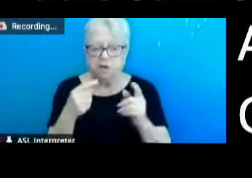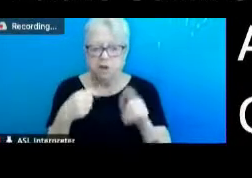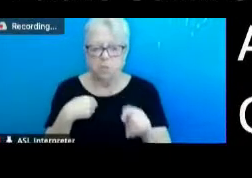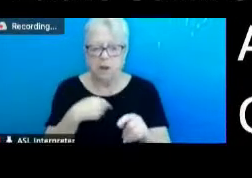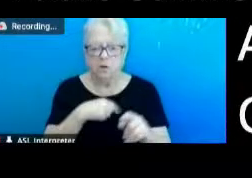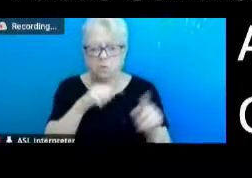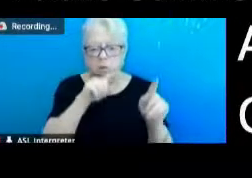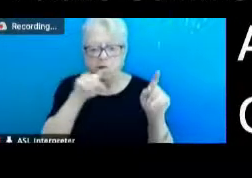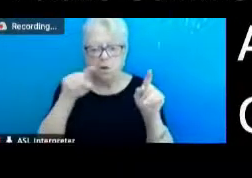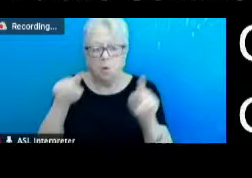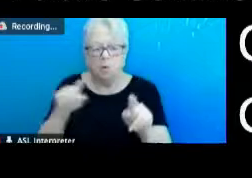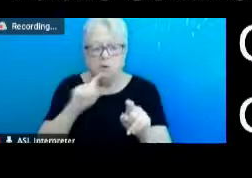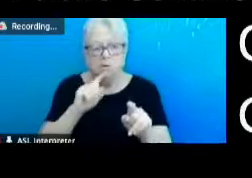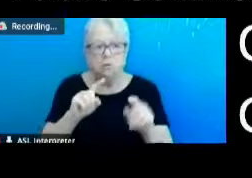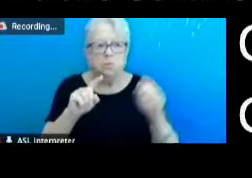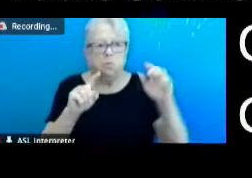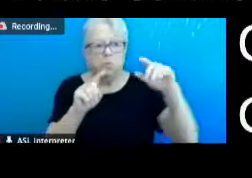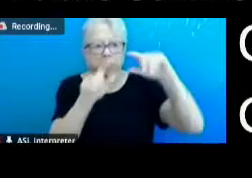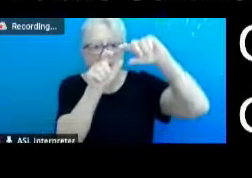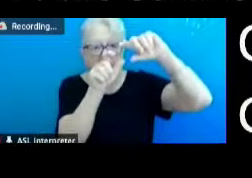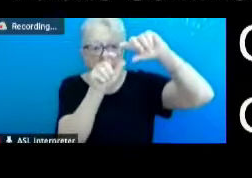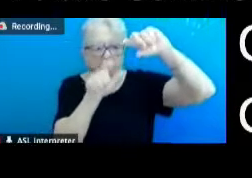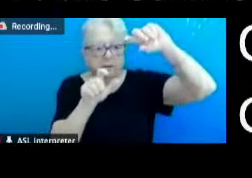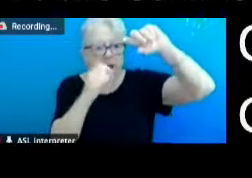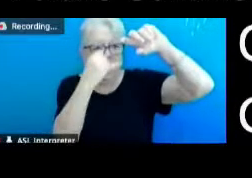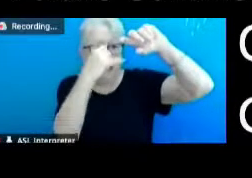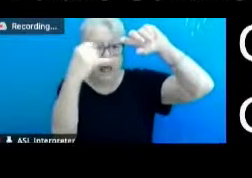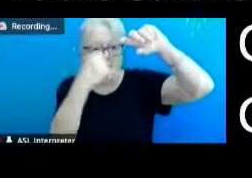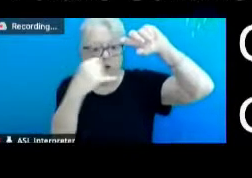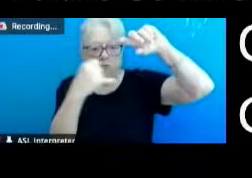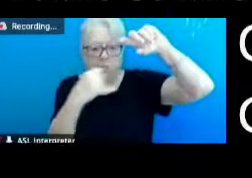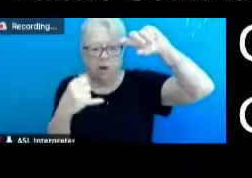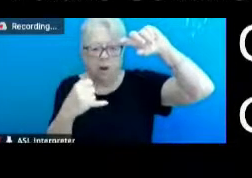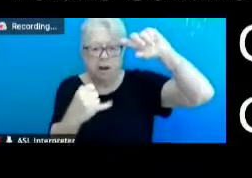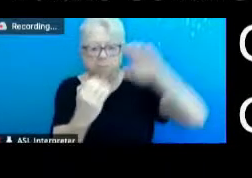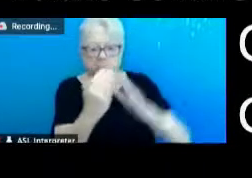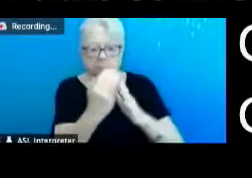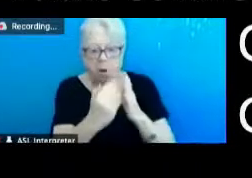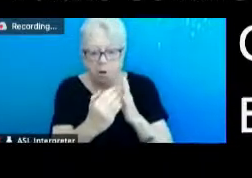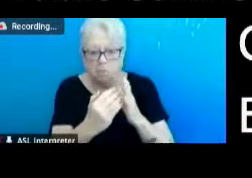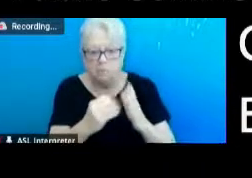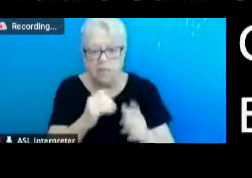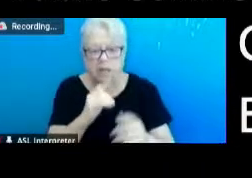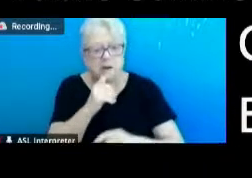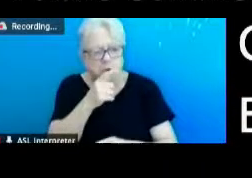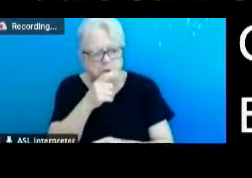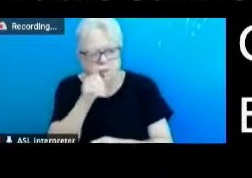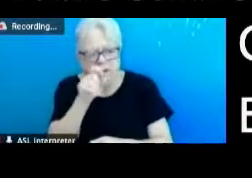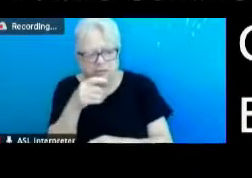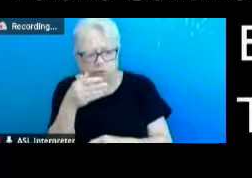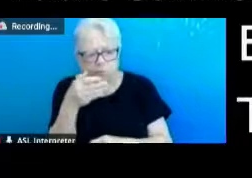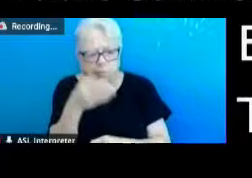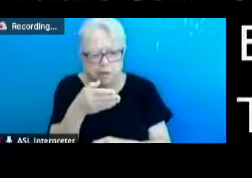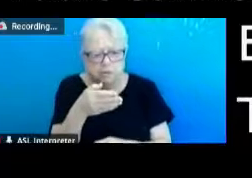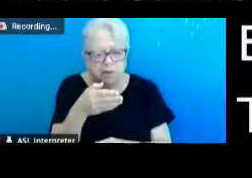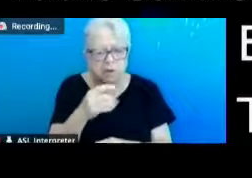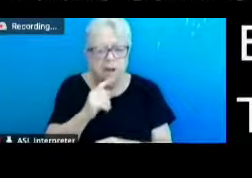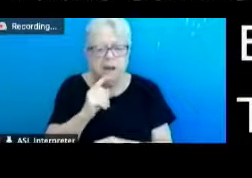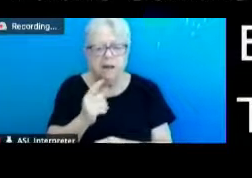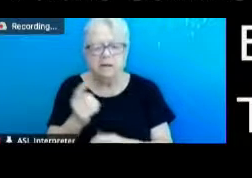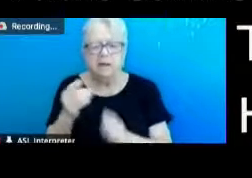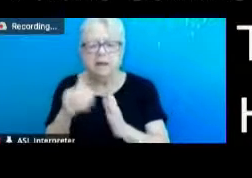line drawing phase. Exactly who needs to be there. The commission, and rightfully so, has publicly